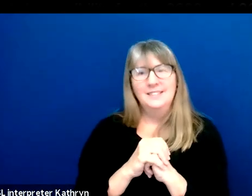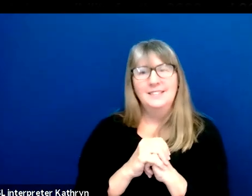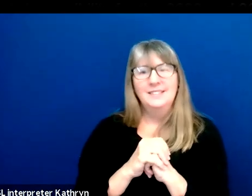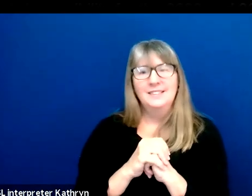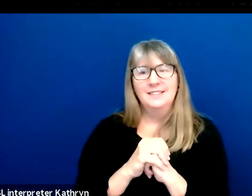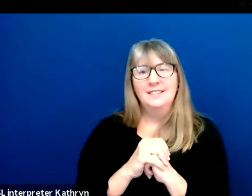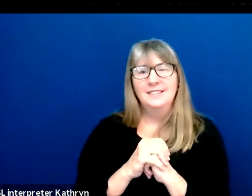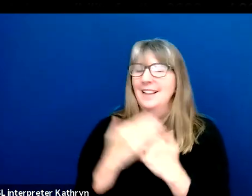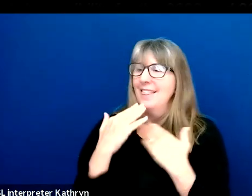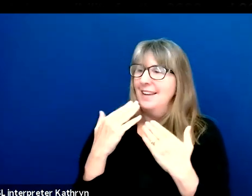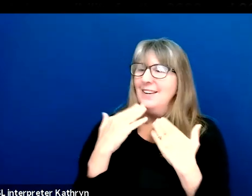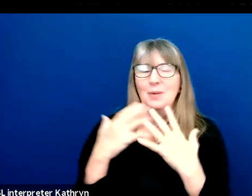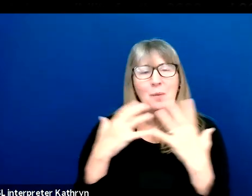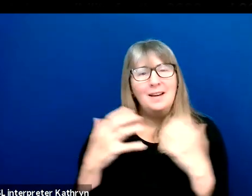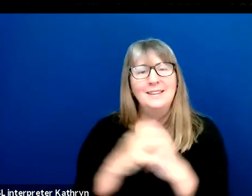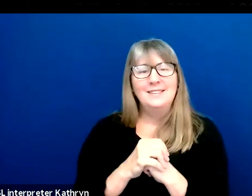Yeah, Thank you so much. Again.